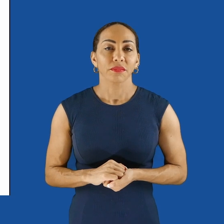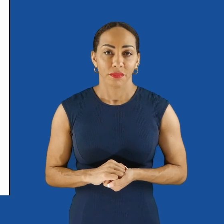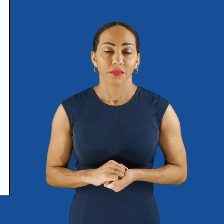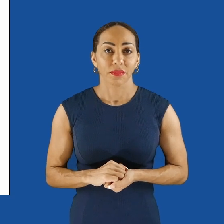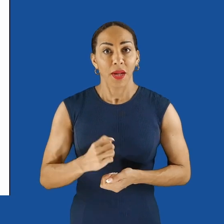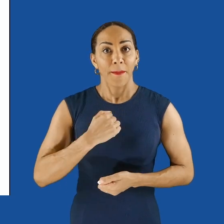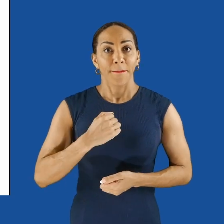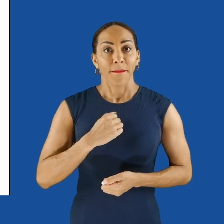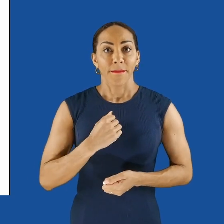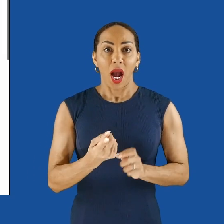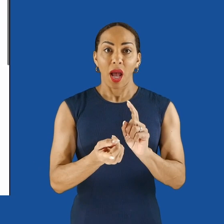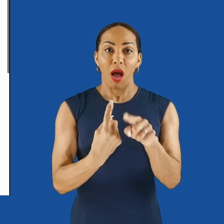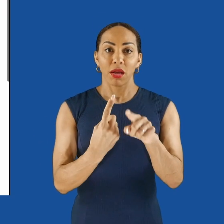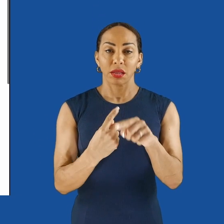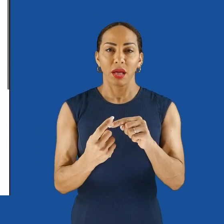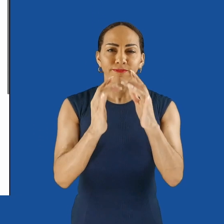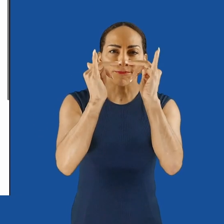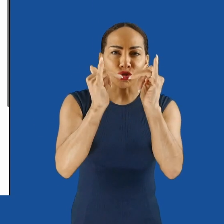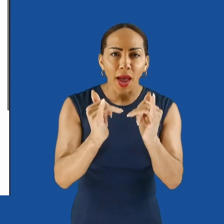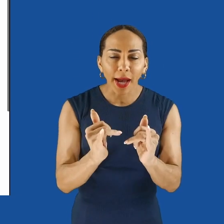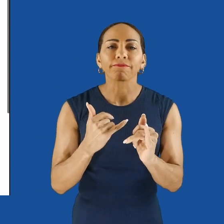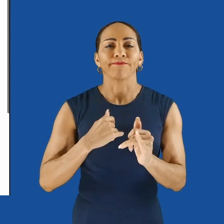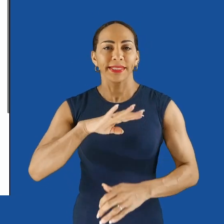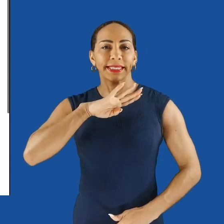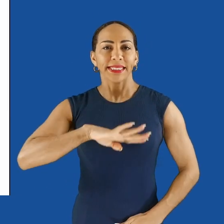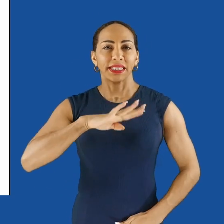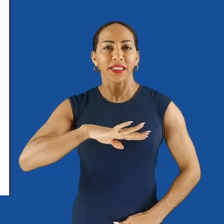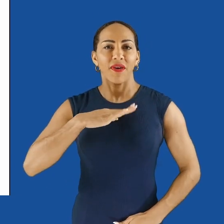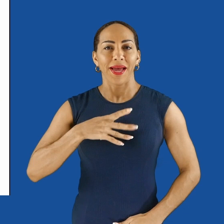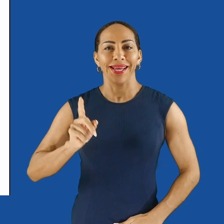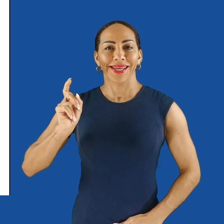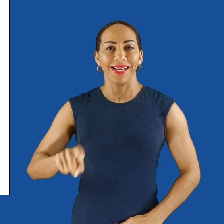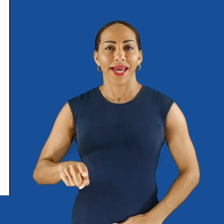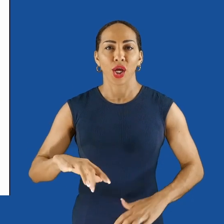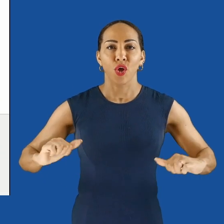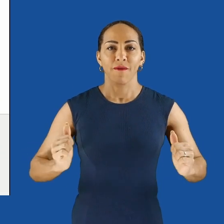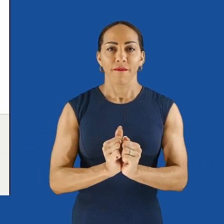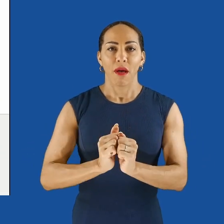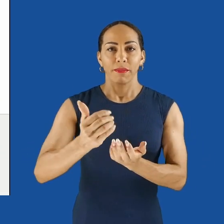Now I can check my answers through and I'm happy with them, so I can press confirm and save.